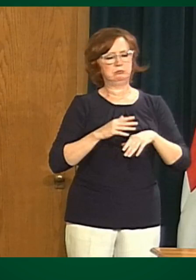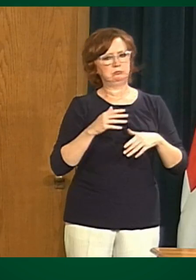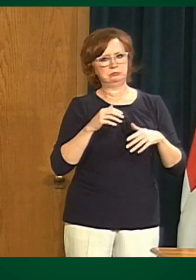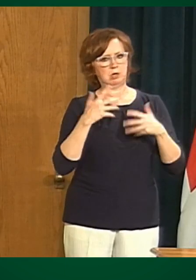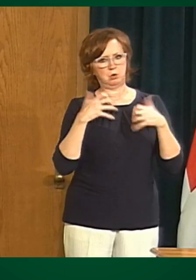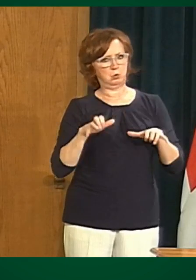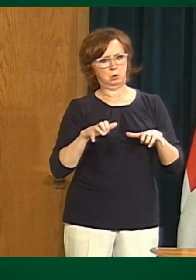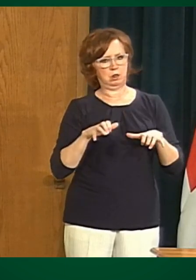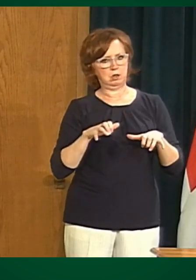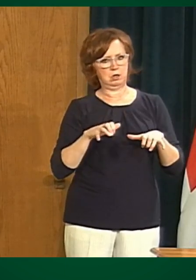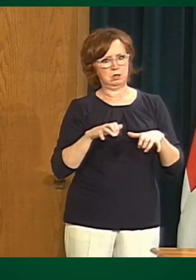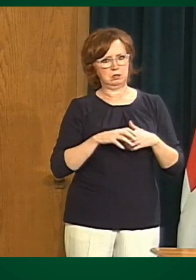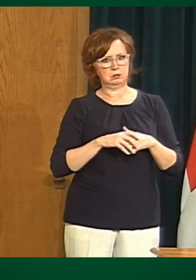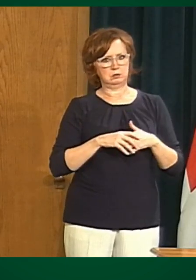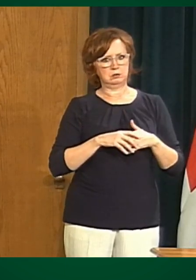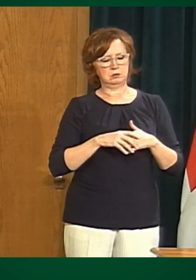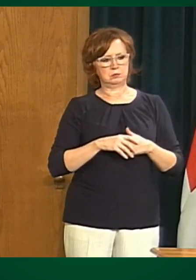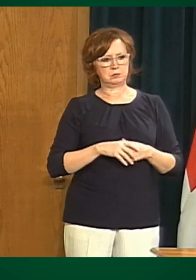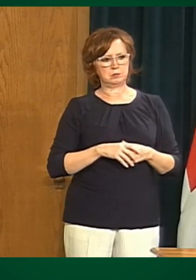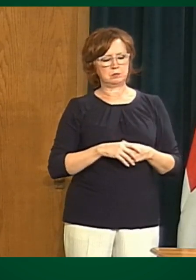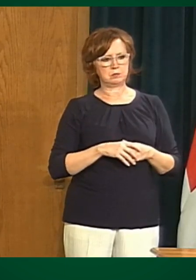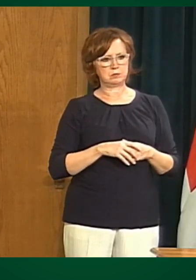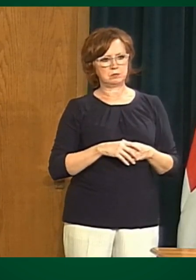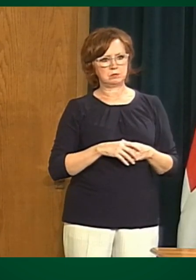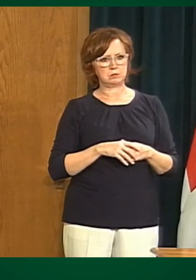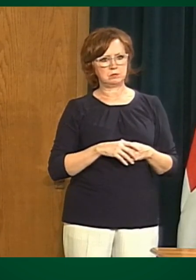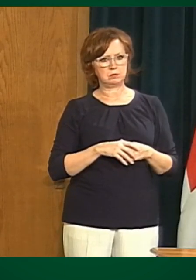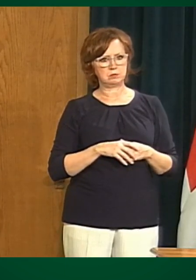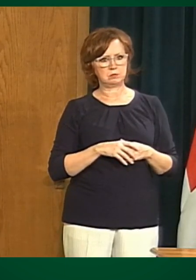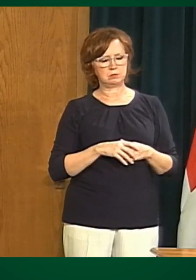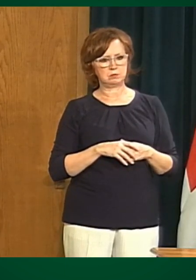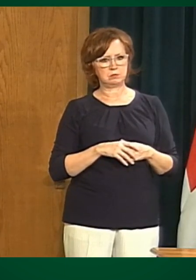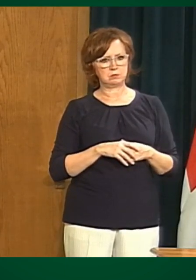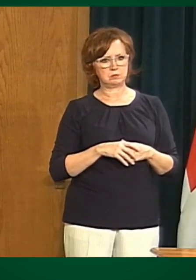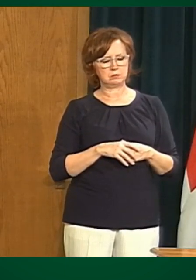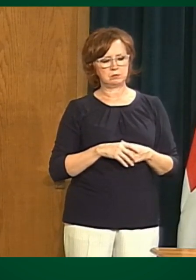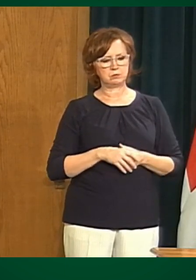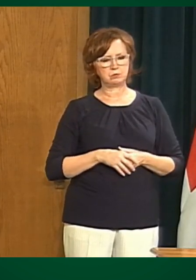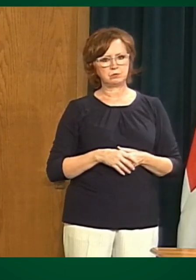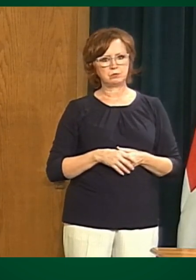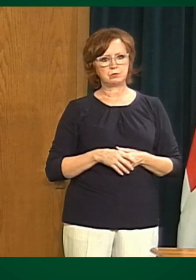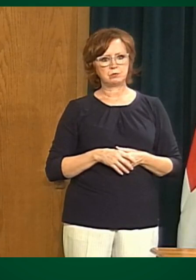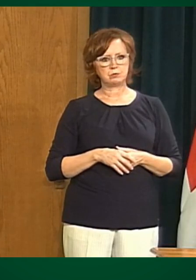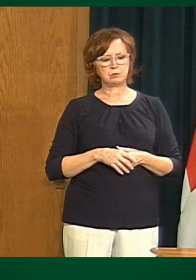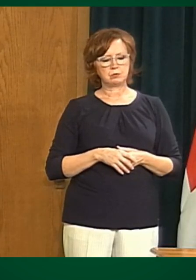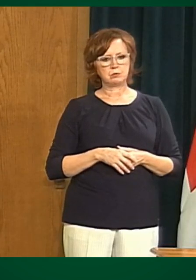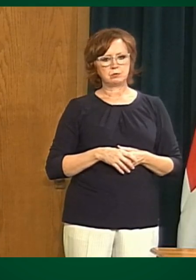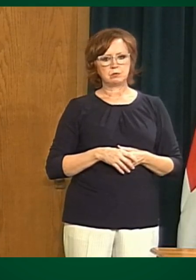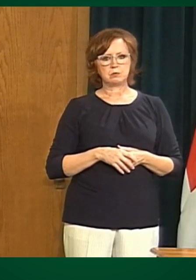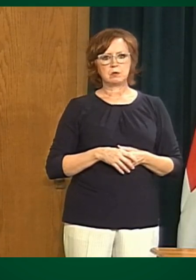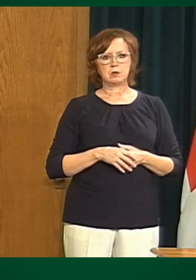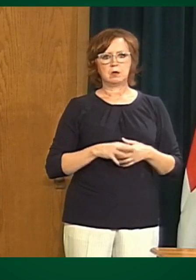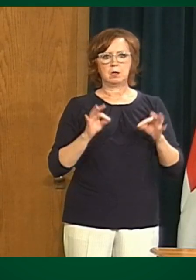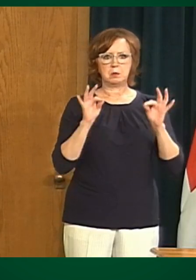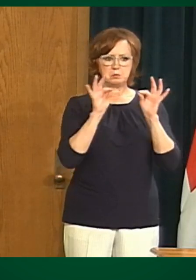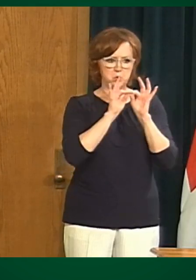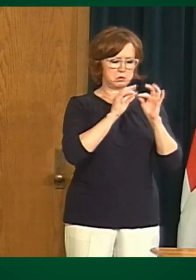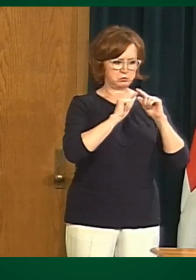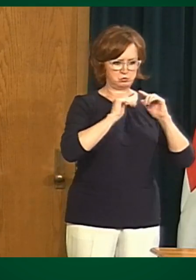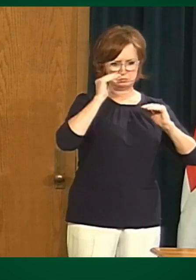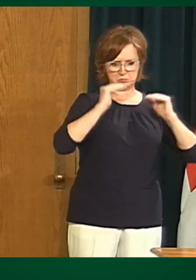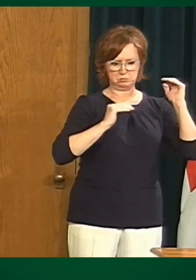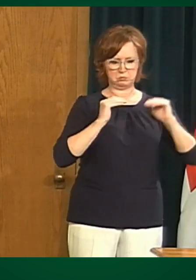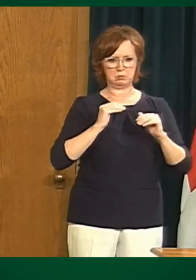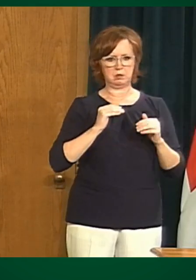and you have to balance that with the let's say the